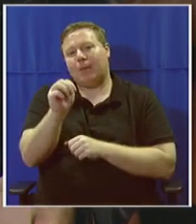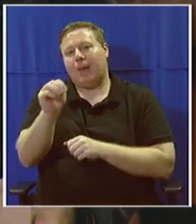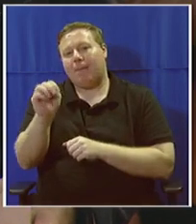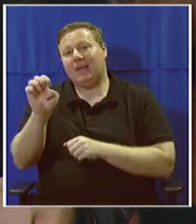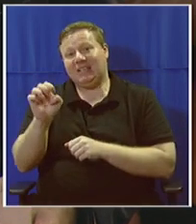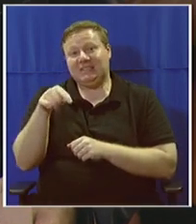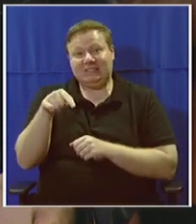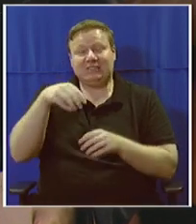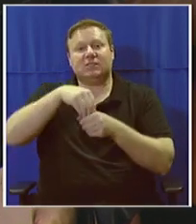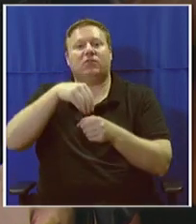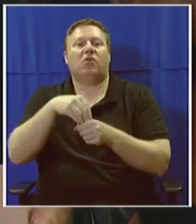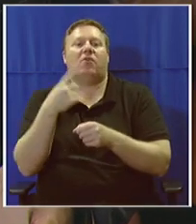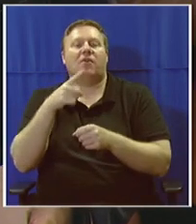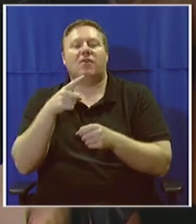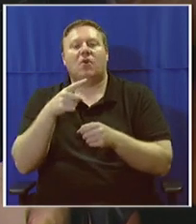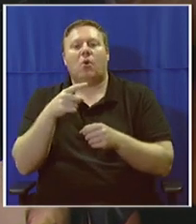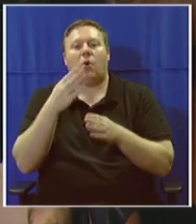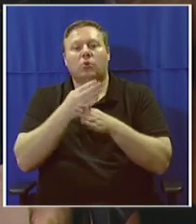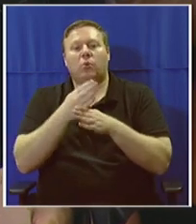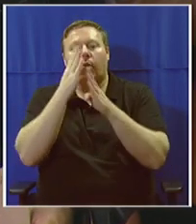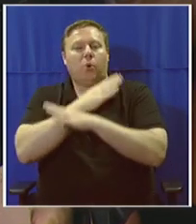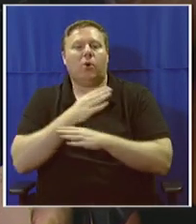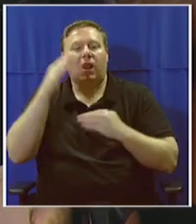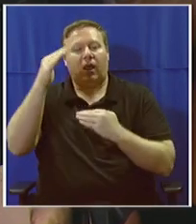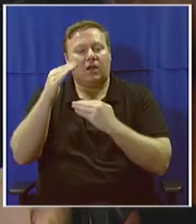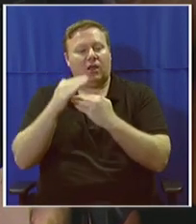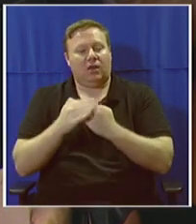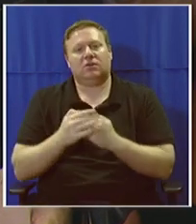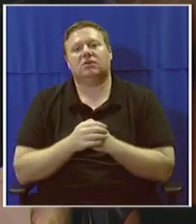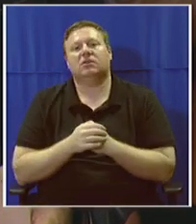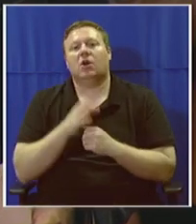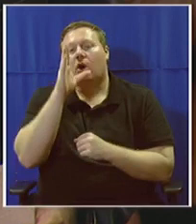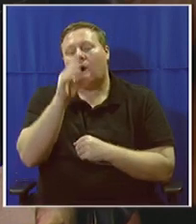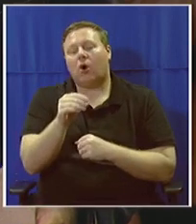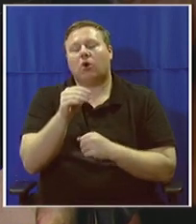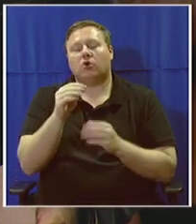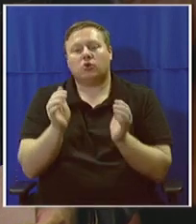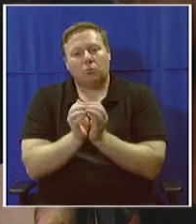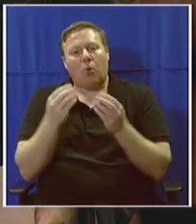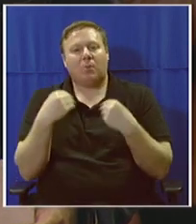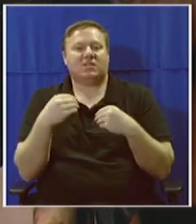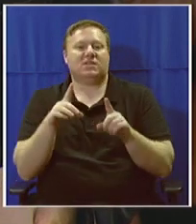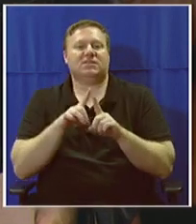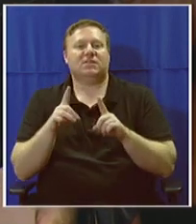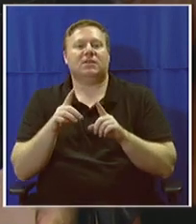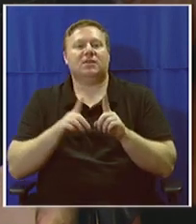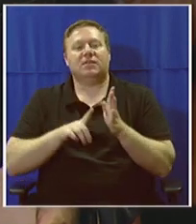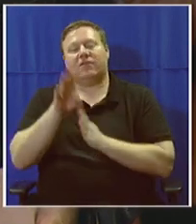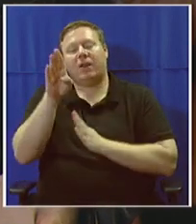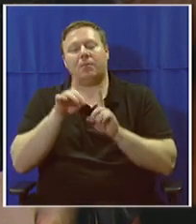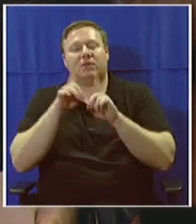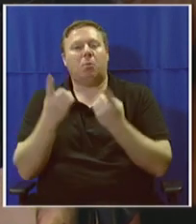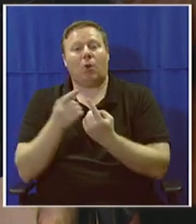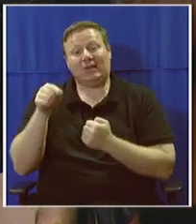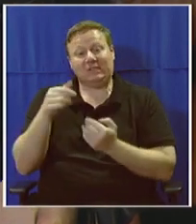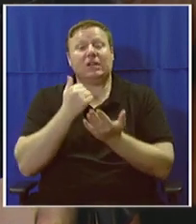to curbing unemployment. Further calls the Department of Small Business Development to be actively involved in the support of